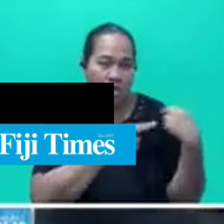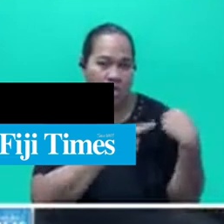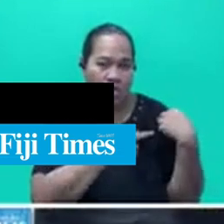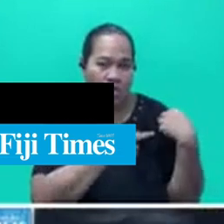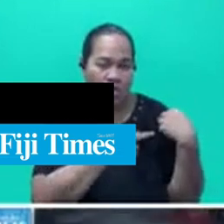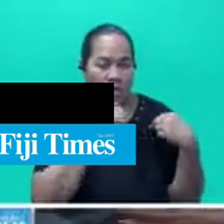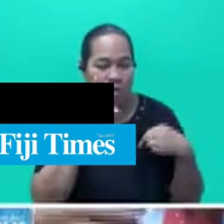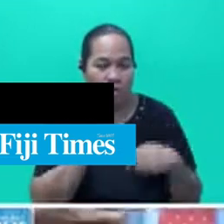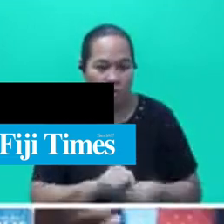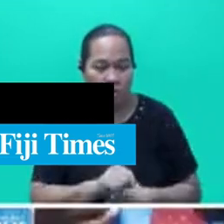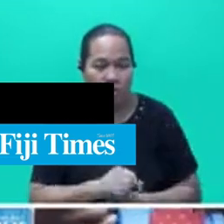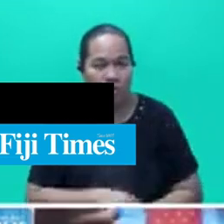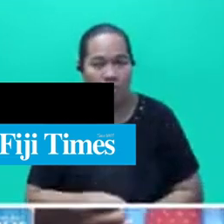because